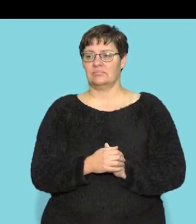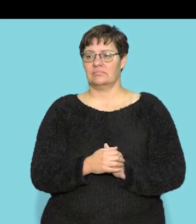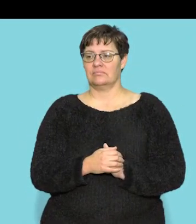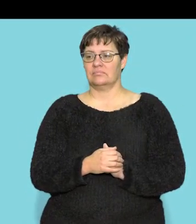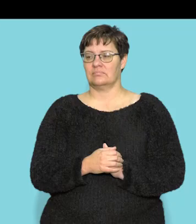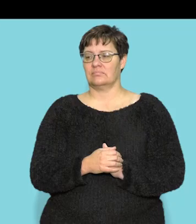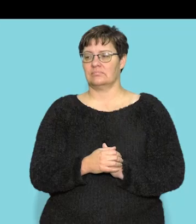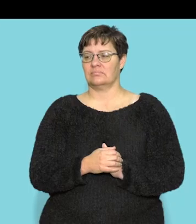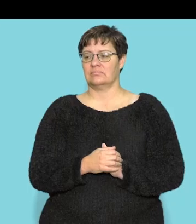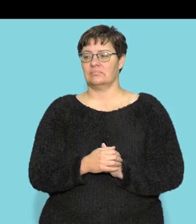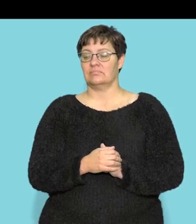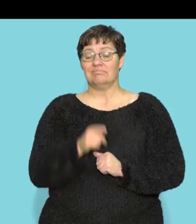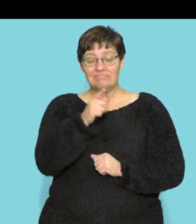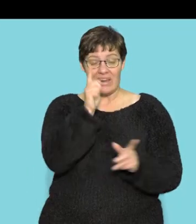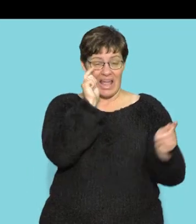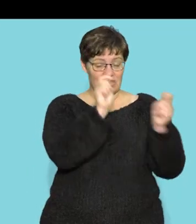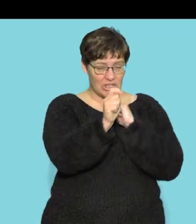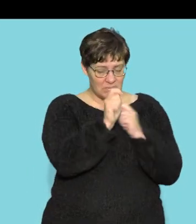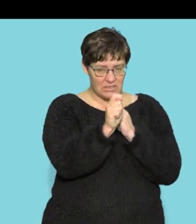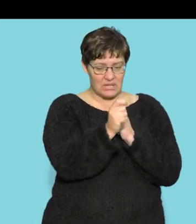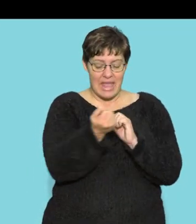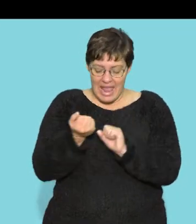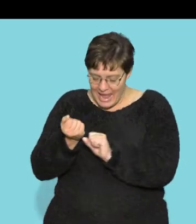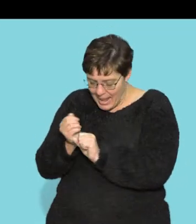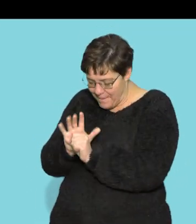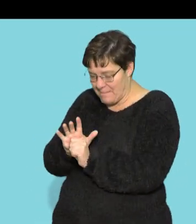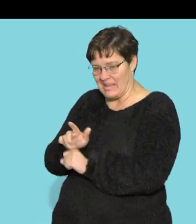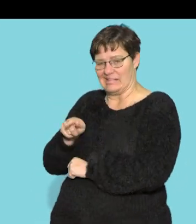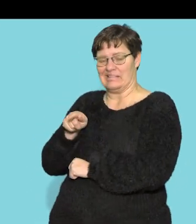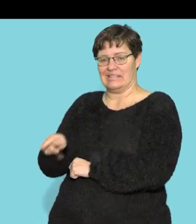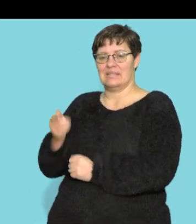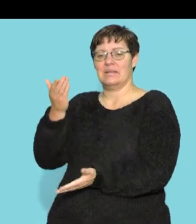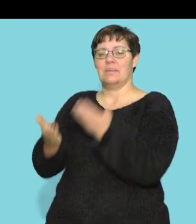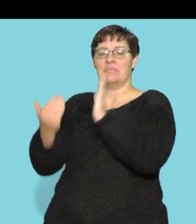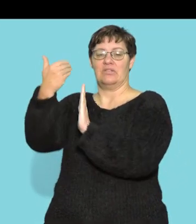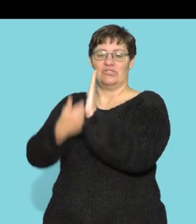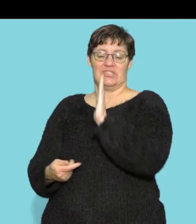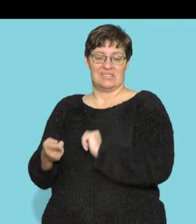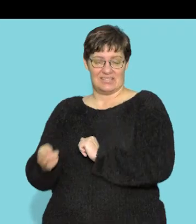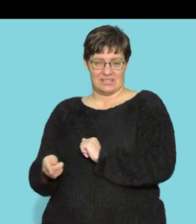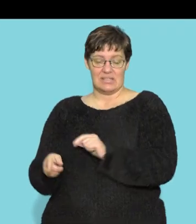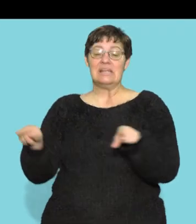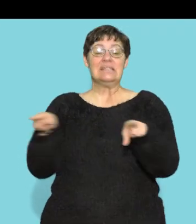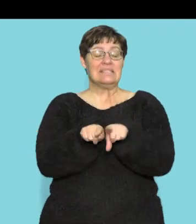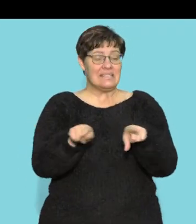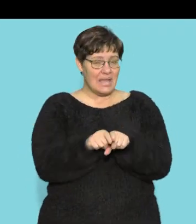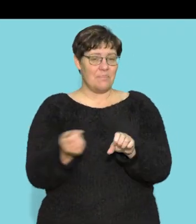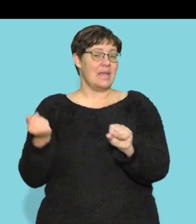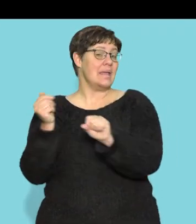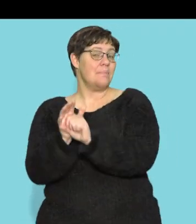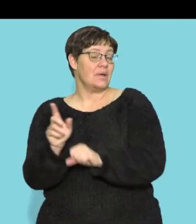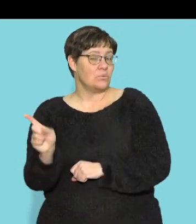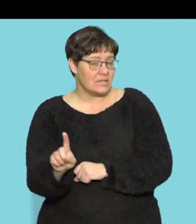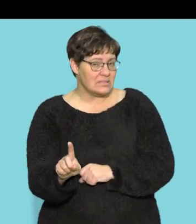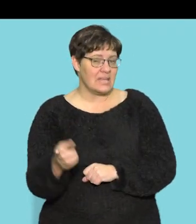When you are doing your adjustments, these adjustments are impacting on your balance sheet. They're also